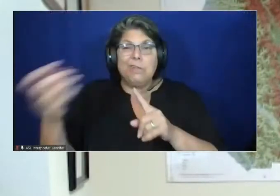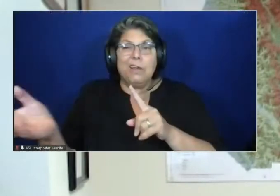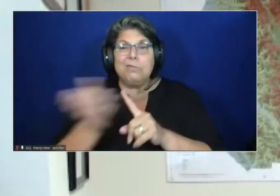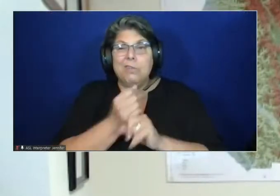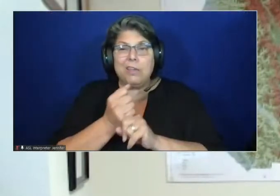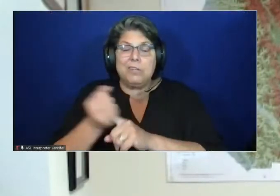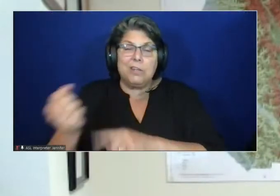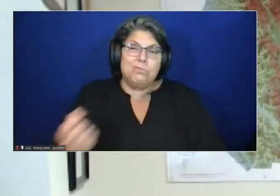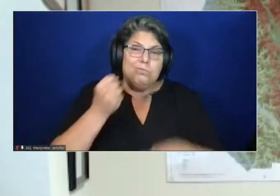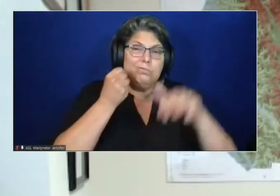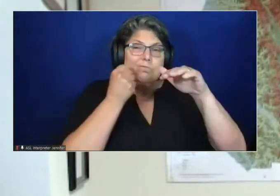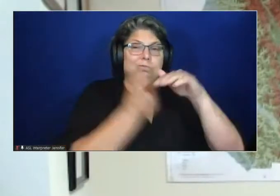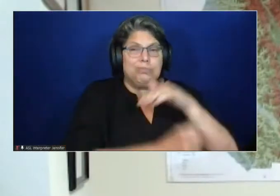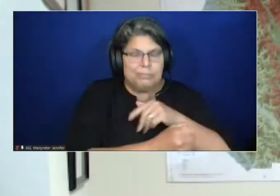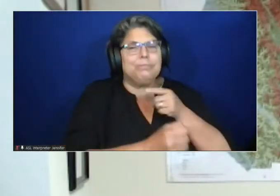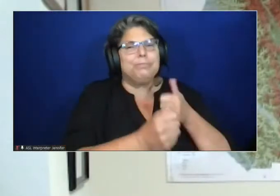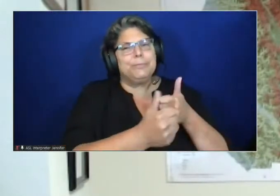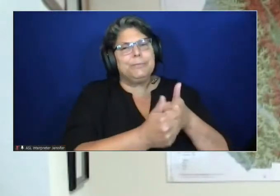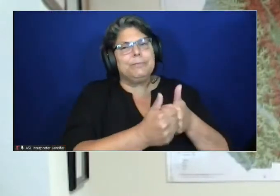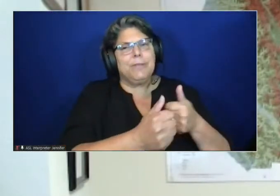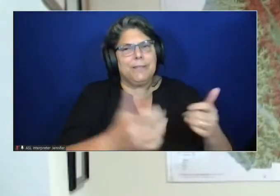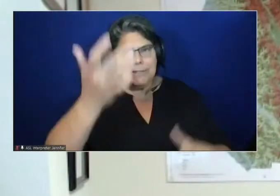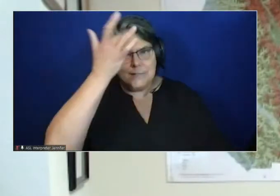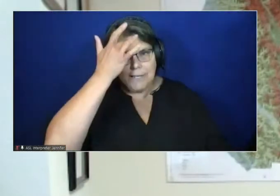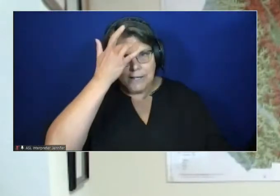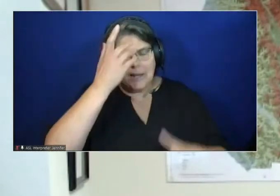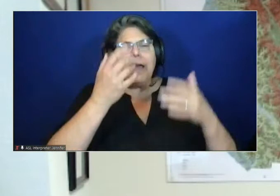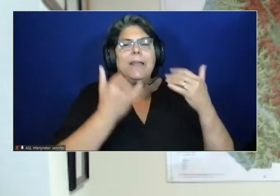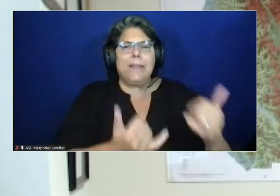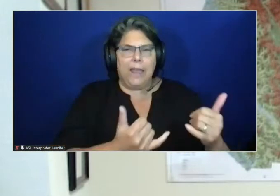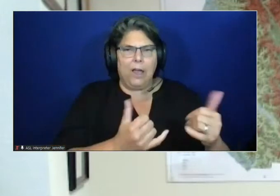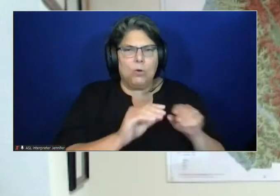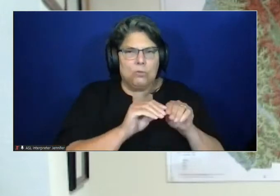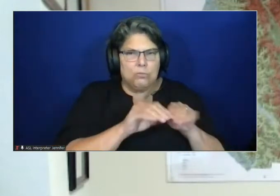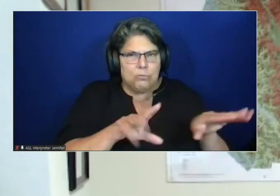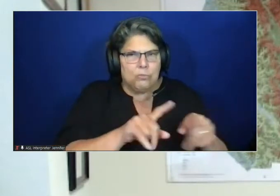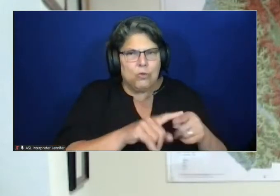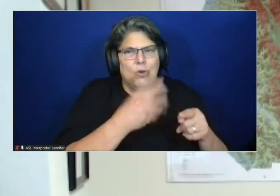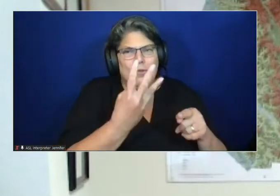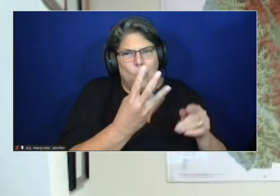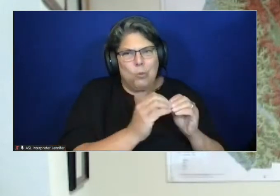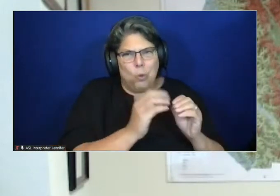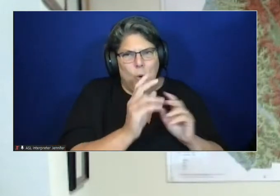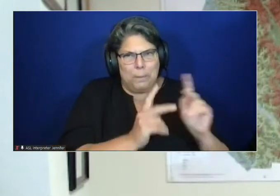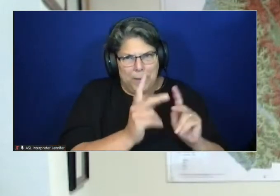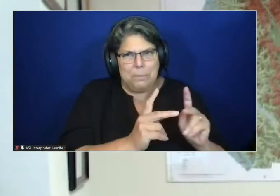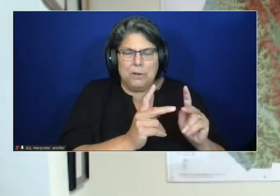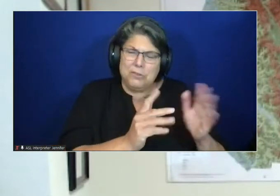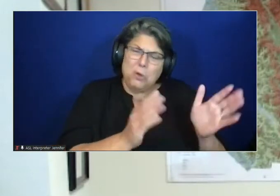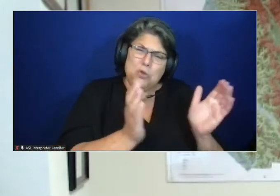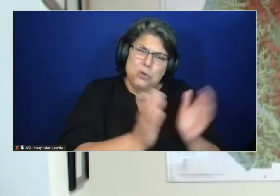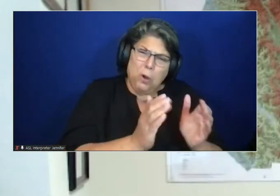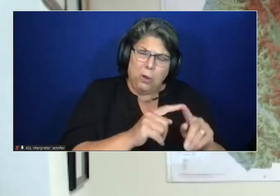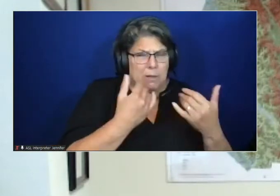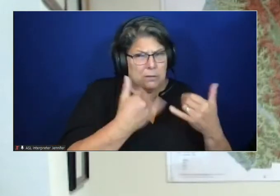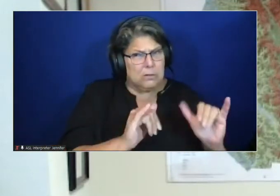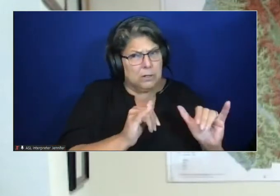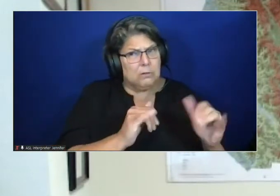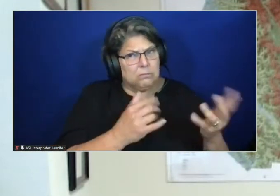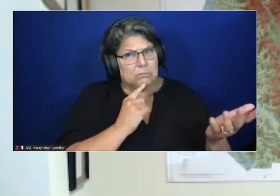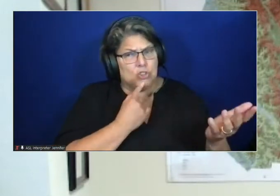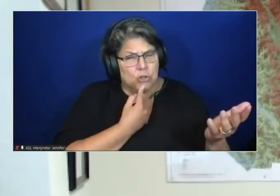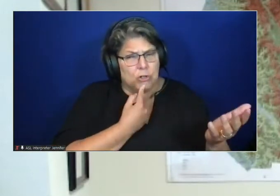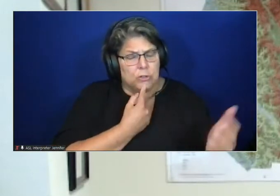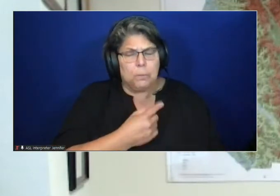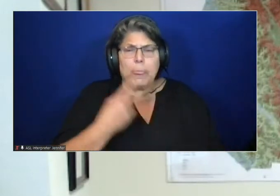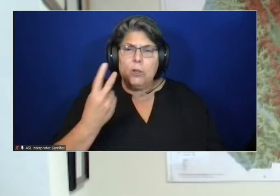in a case, and 4 others have since been identified in a small but significant outbreak. We have 2 skilled nursing